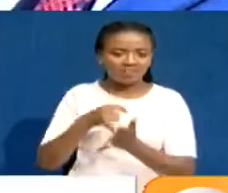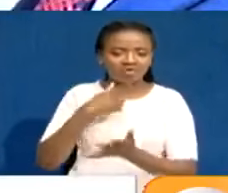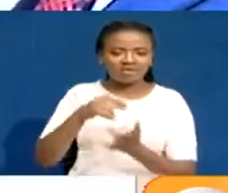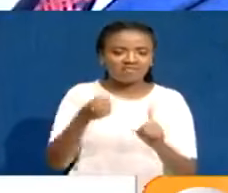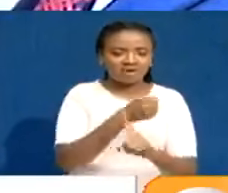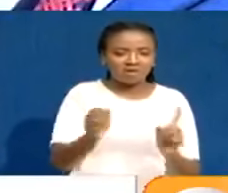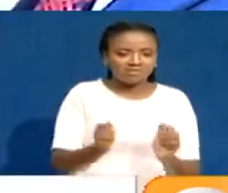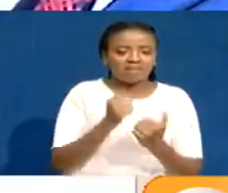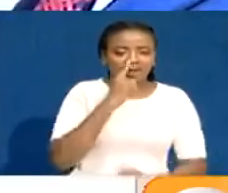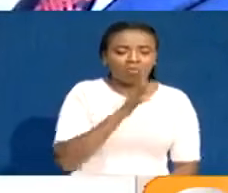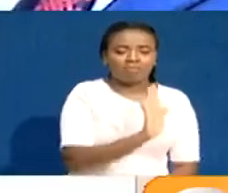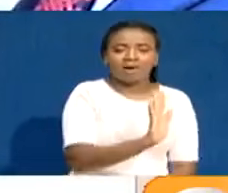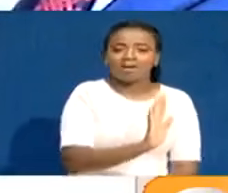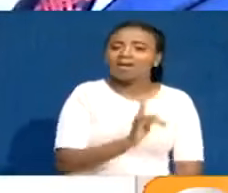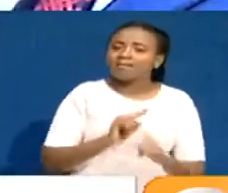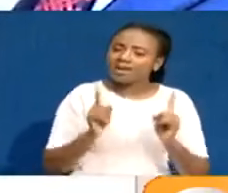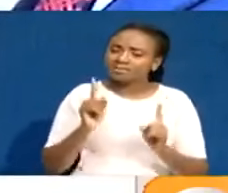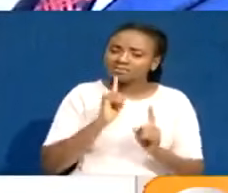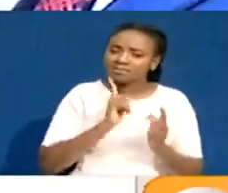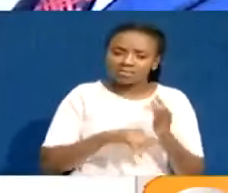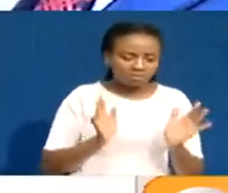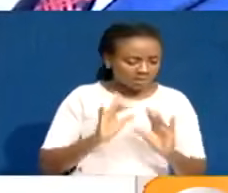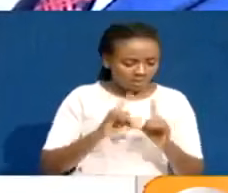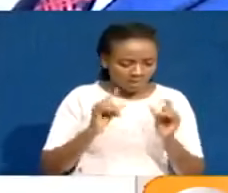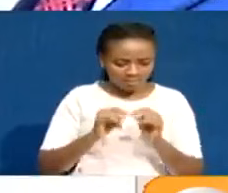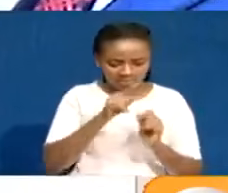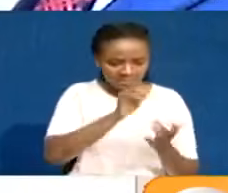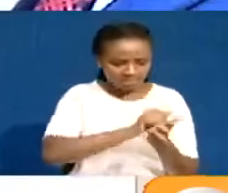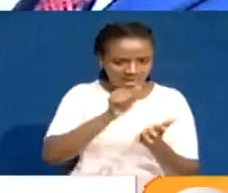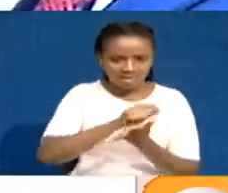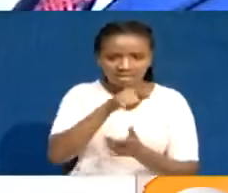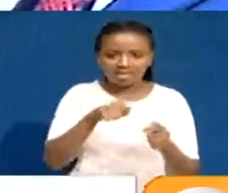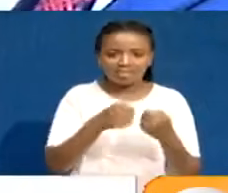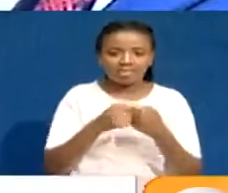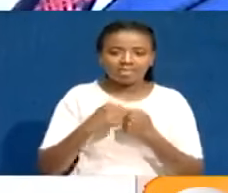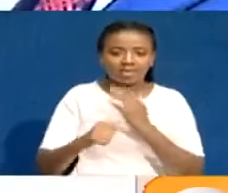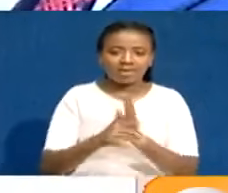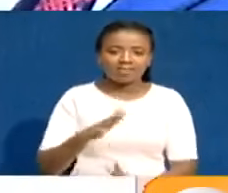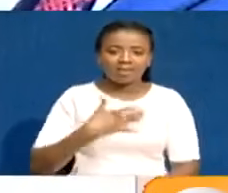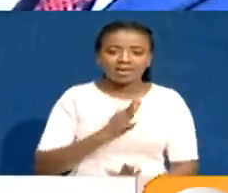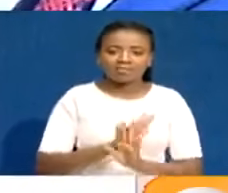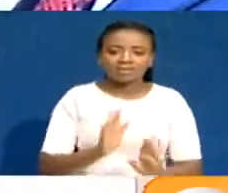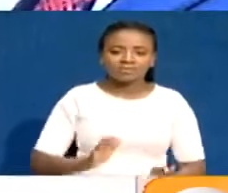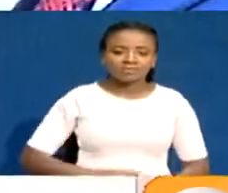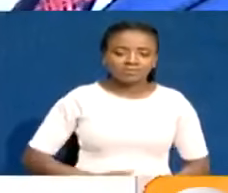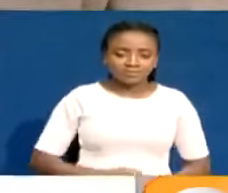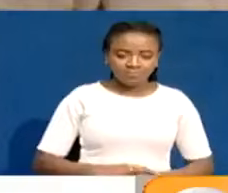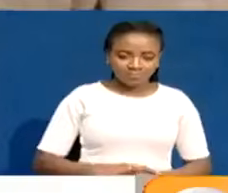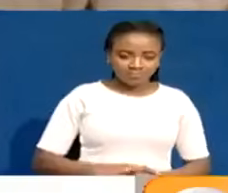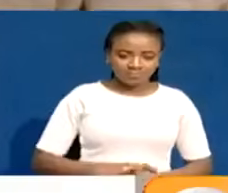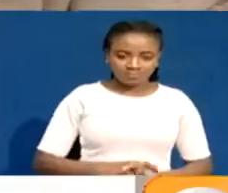of statements allegedly published by Mwangi that he says are libelous and defamatory. Martin Munene reports.